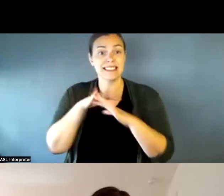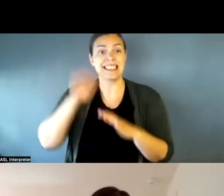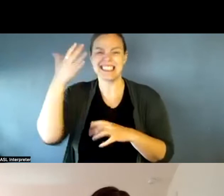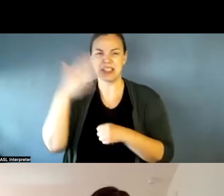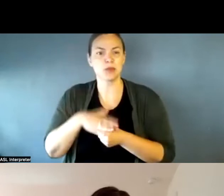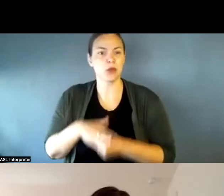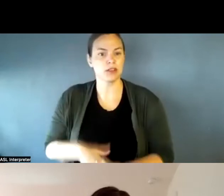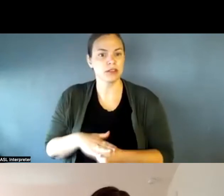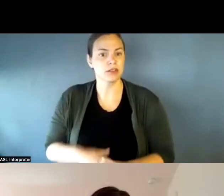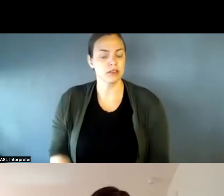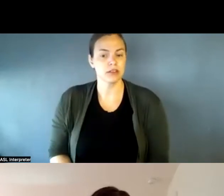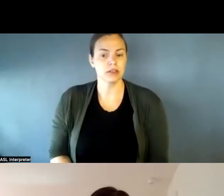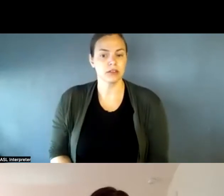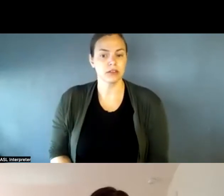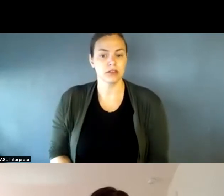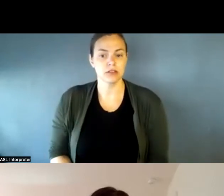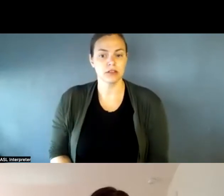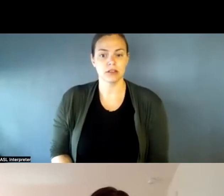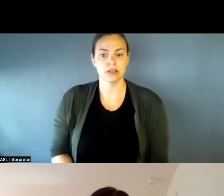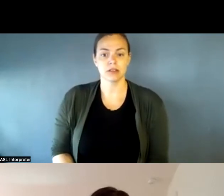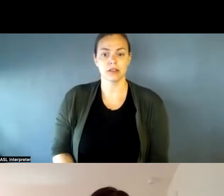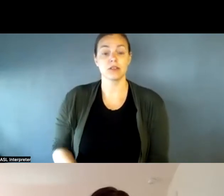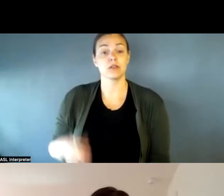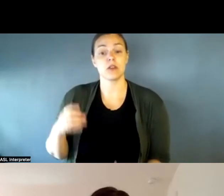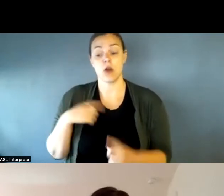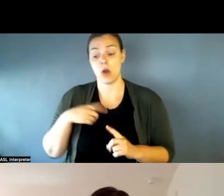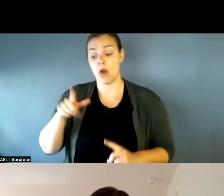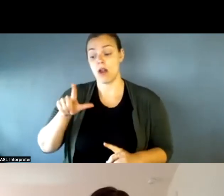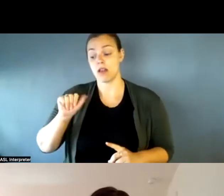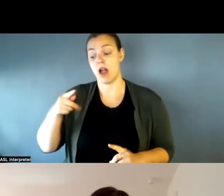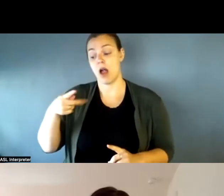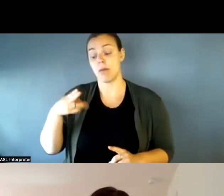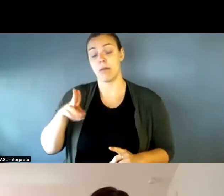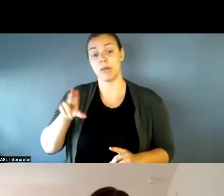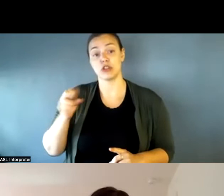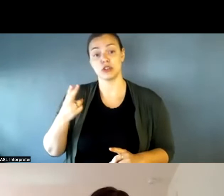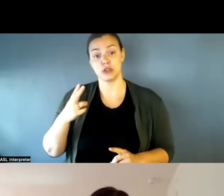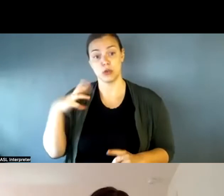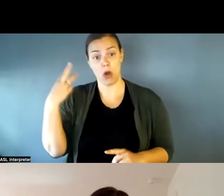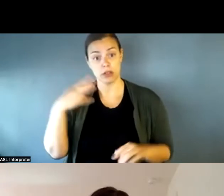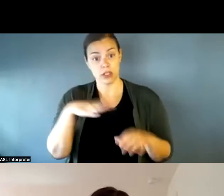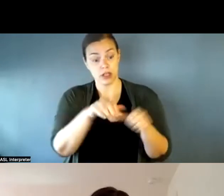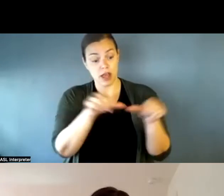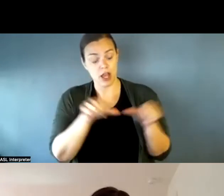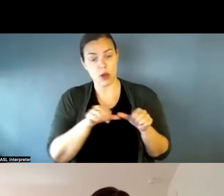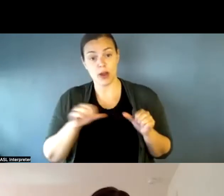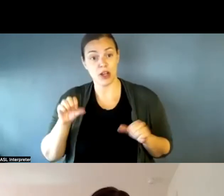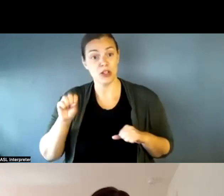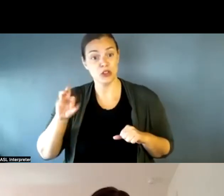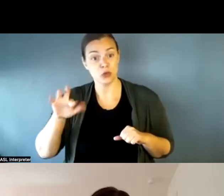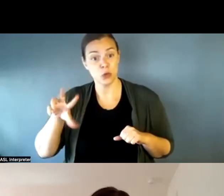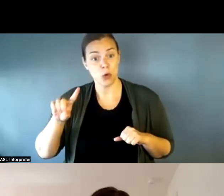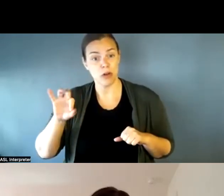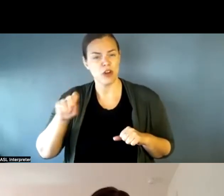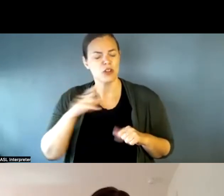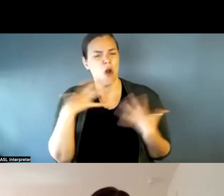I'm talking about the sword ferns out near La Push, Washington, and how they're so very healthy, and the trees